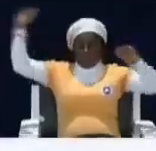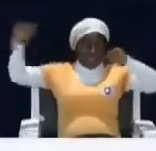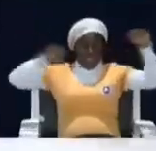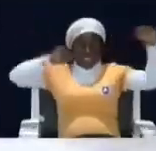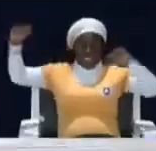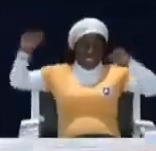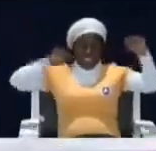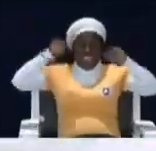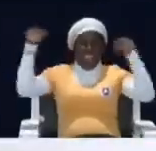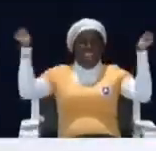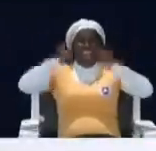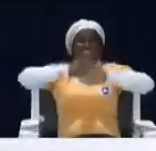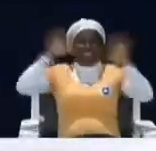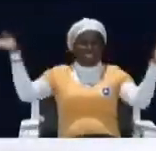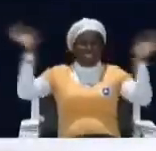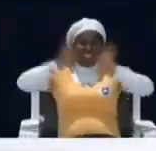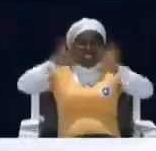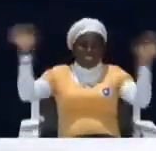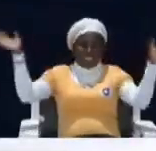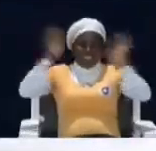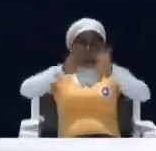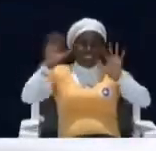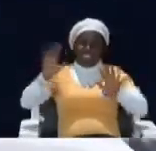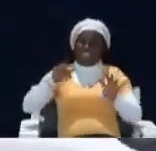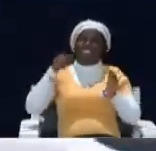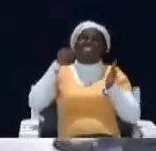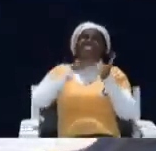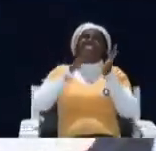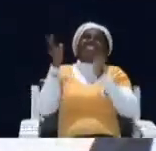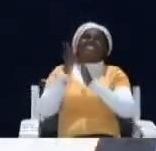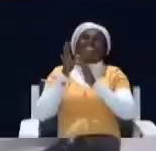Glory. That is you. Who did it?